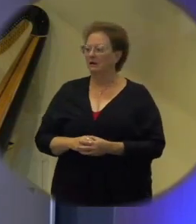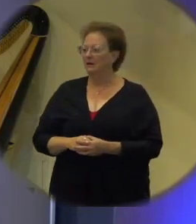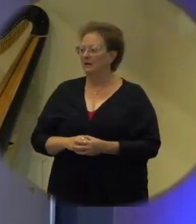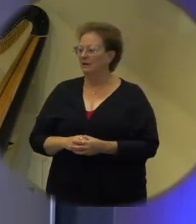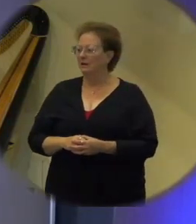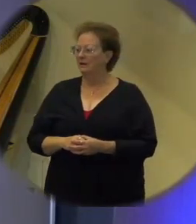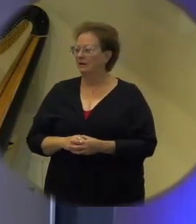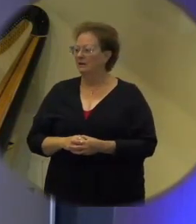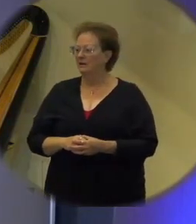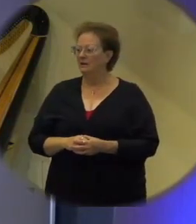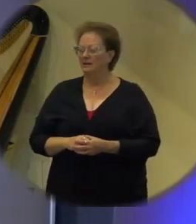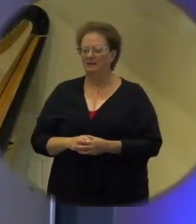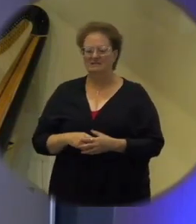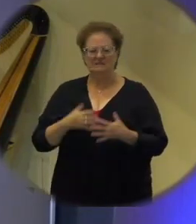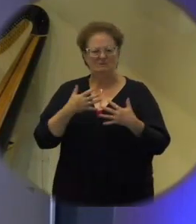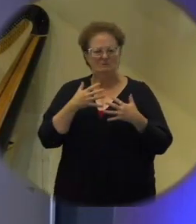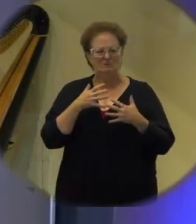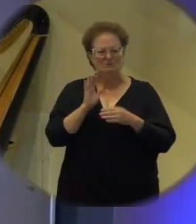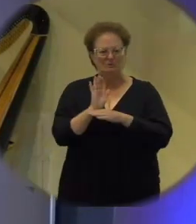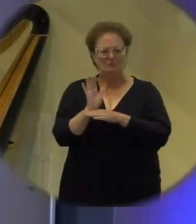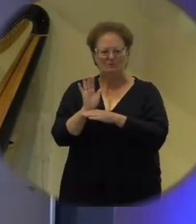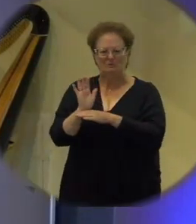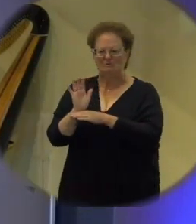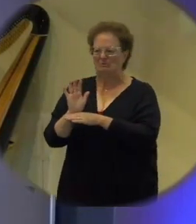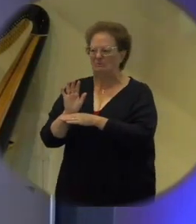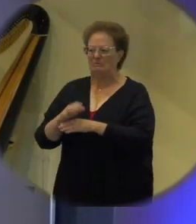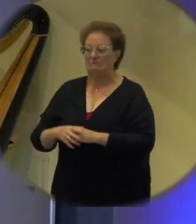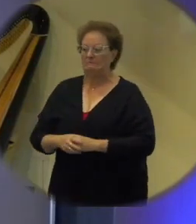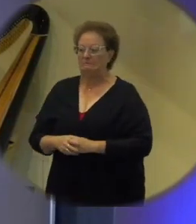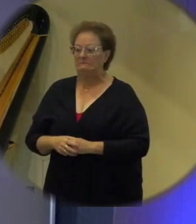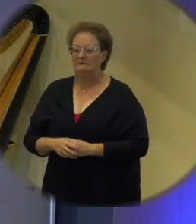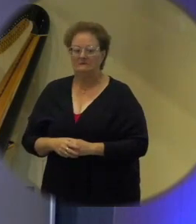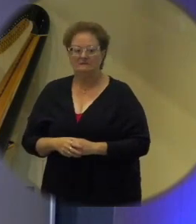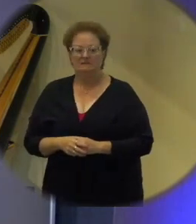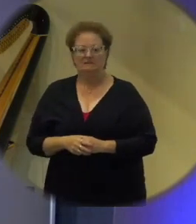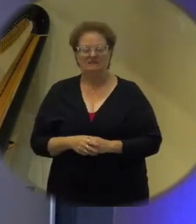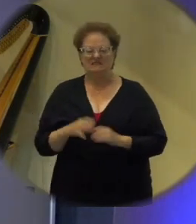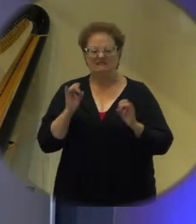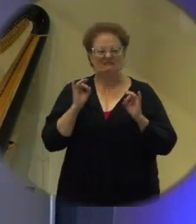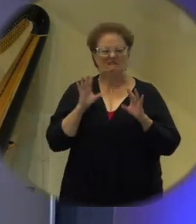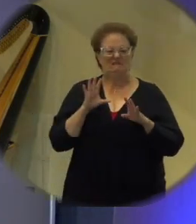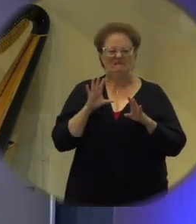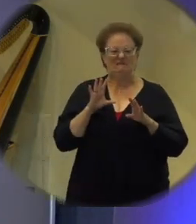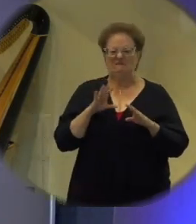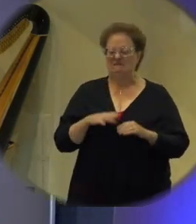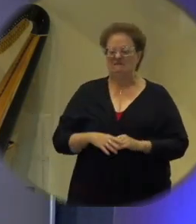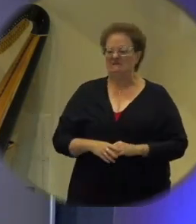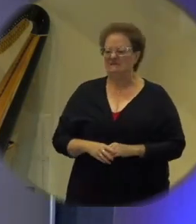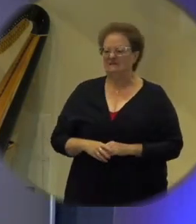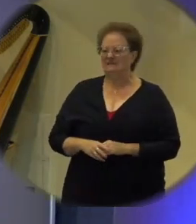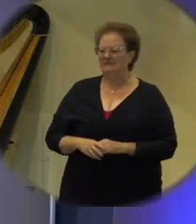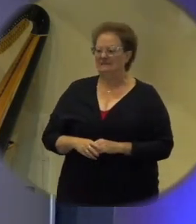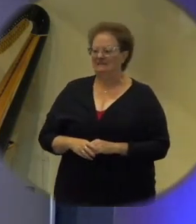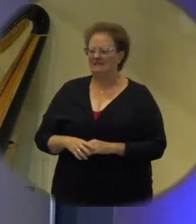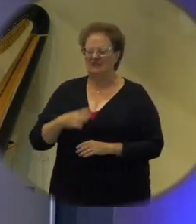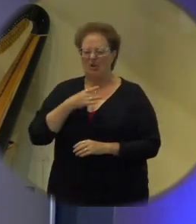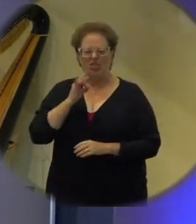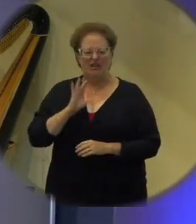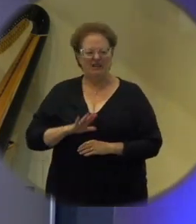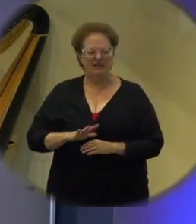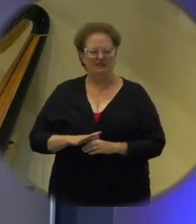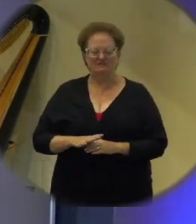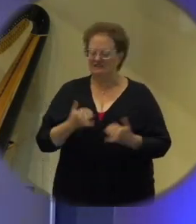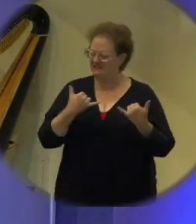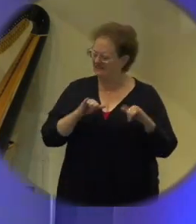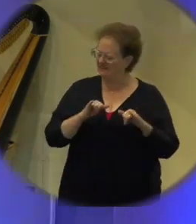Anybody like horror movies? Don't raise your hand because I don't want to know. I hate them. I mean, I just do. I